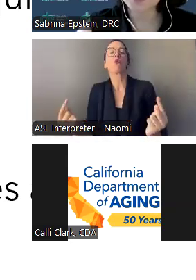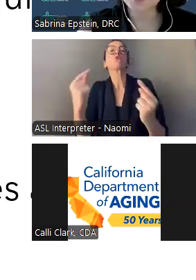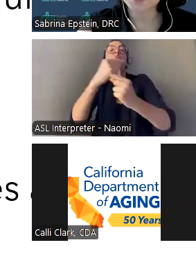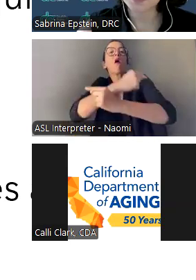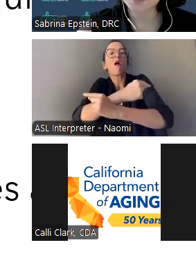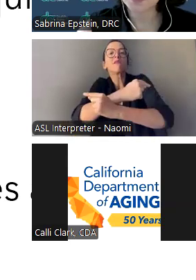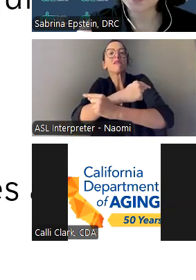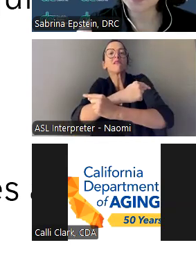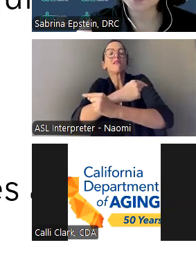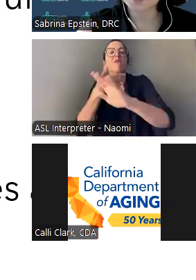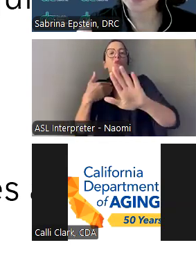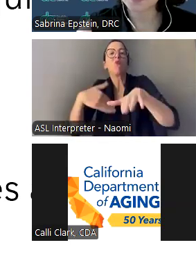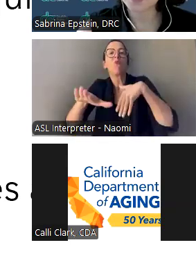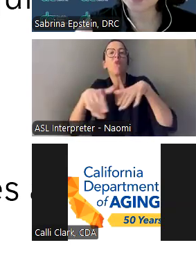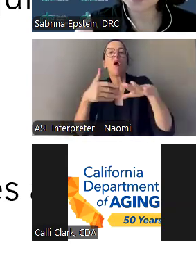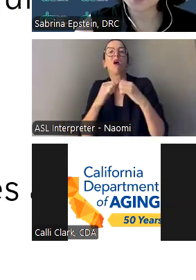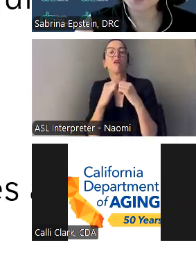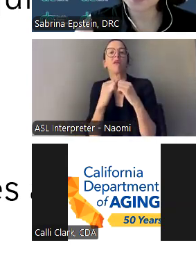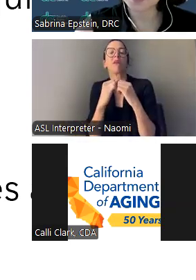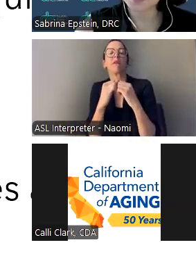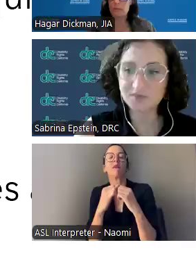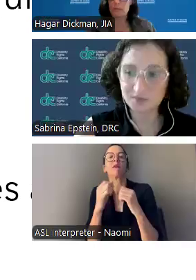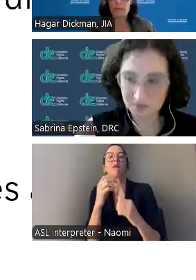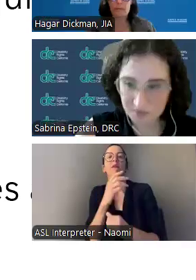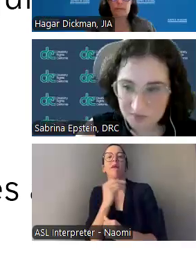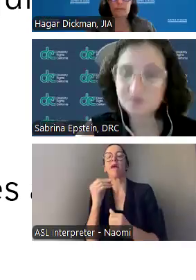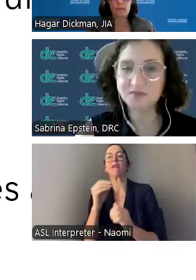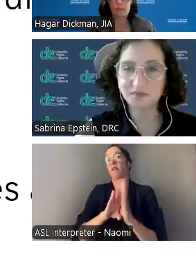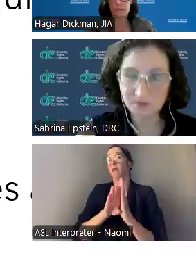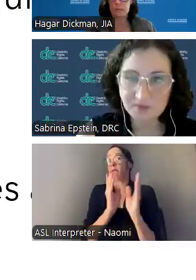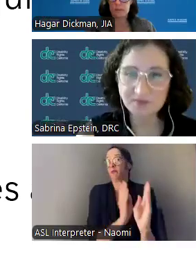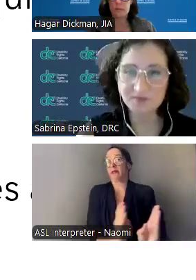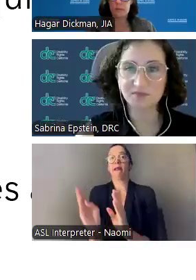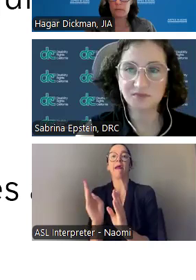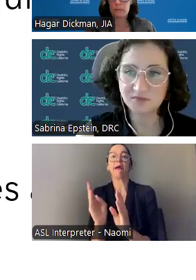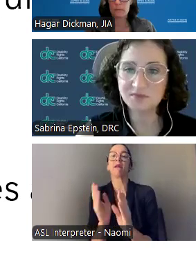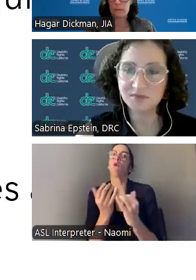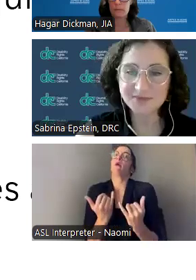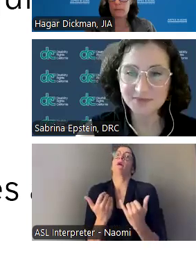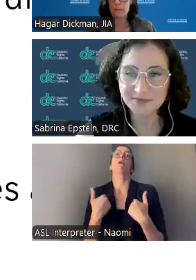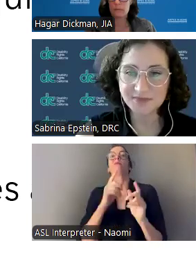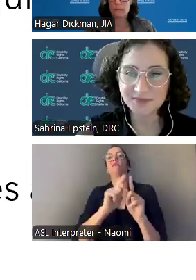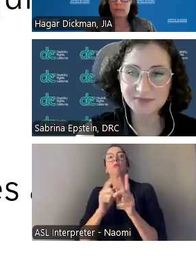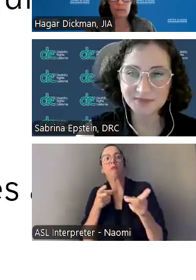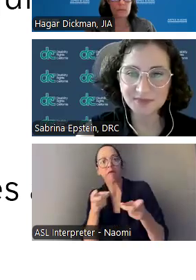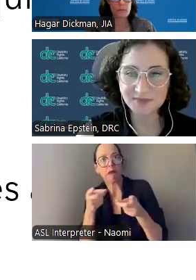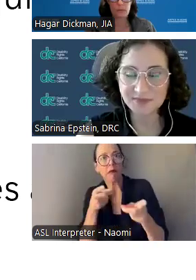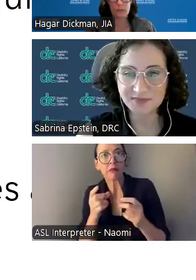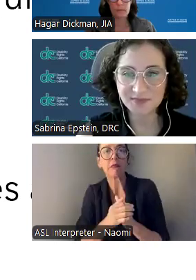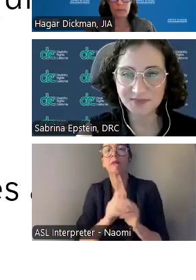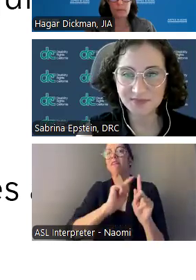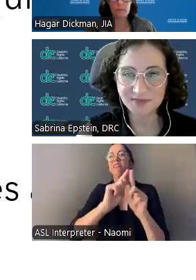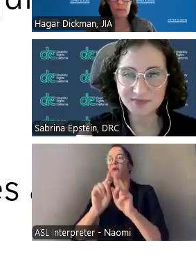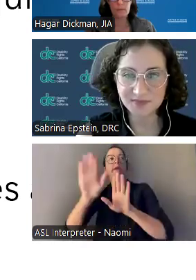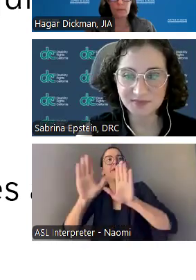those definitions standard across the different programs. So right now there's like different definitions, different timelines, different